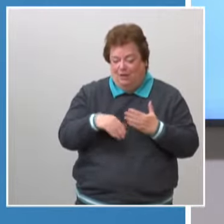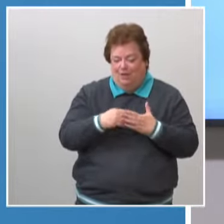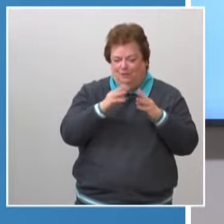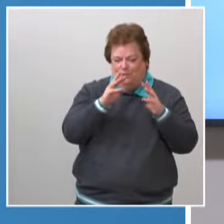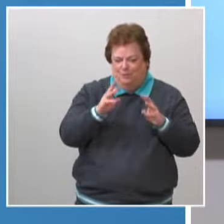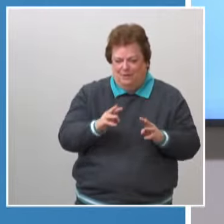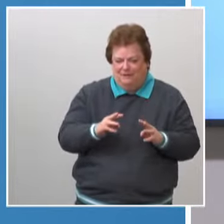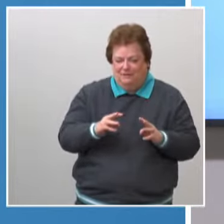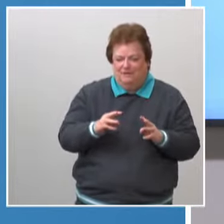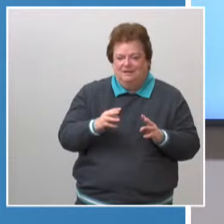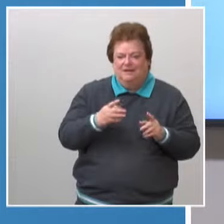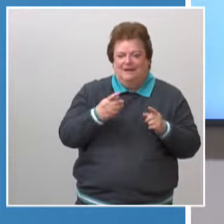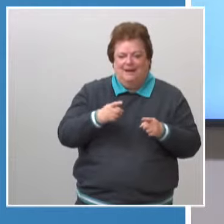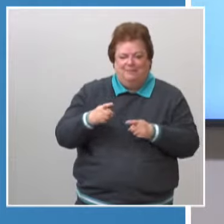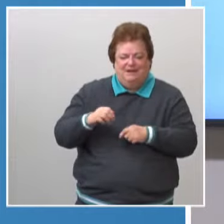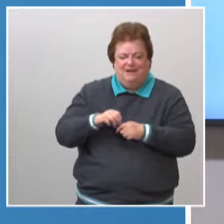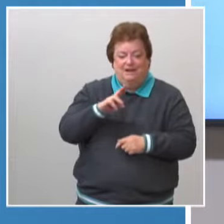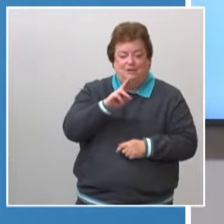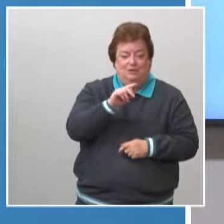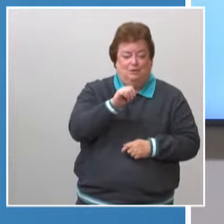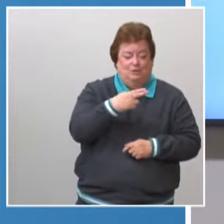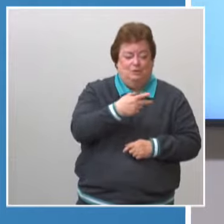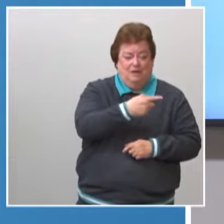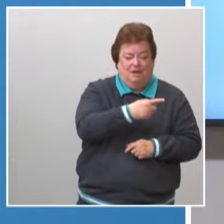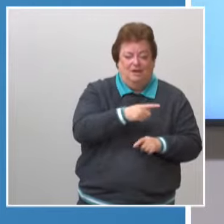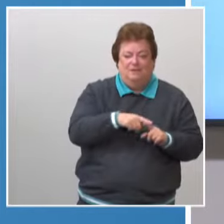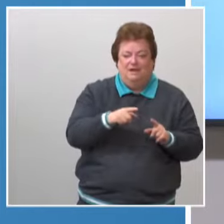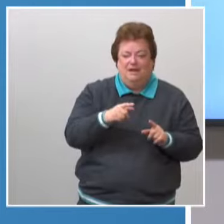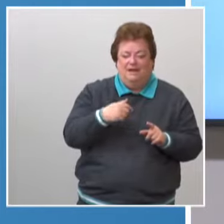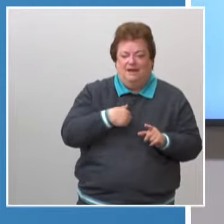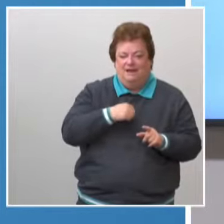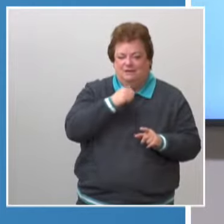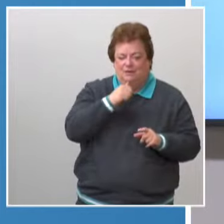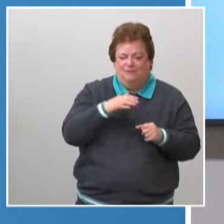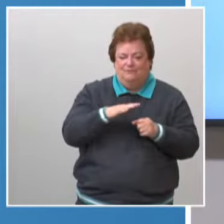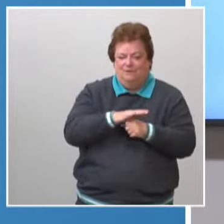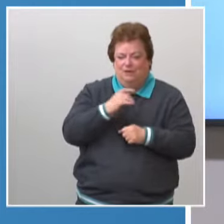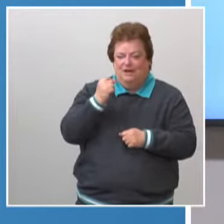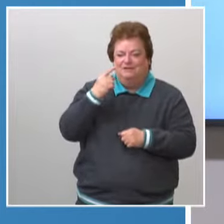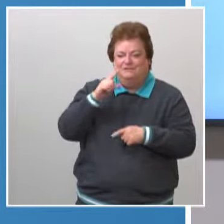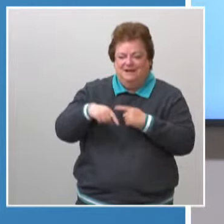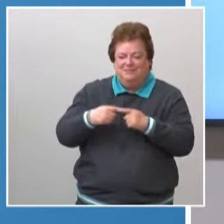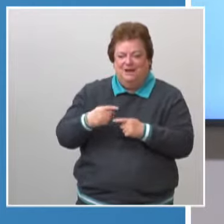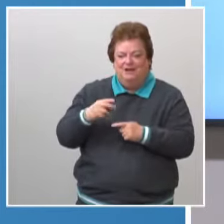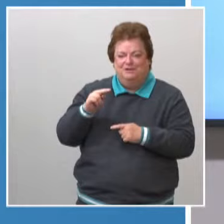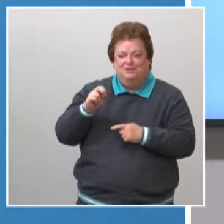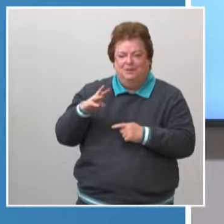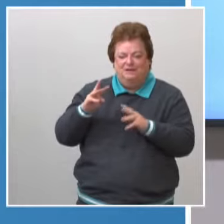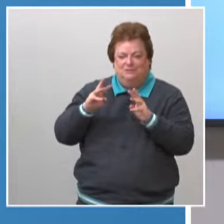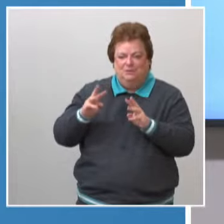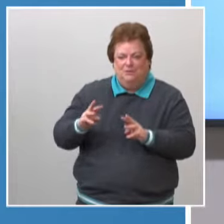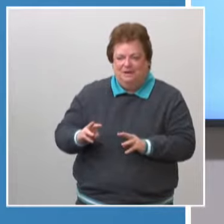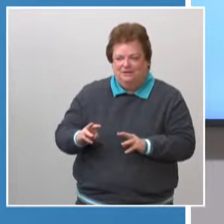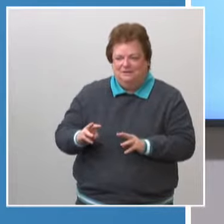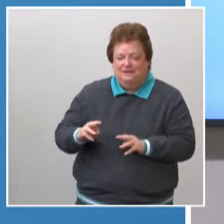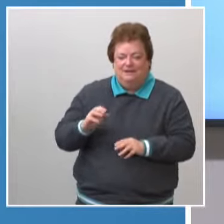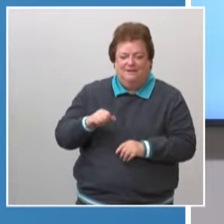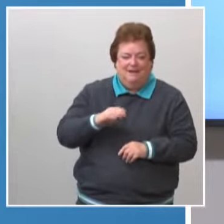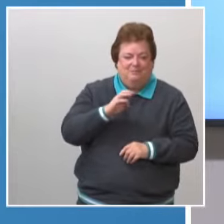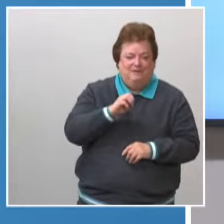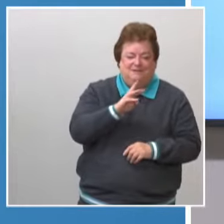situation in Utah, but apparently not understanding what Nebraska winters are like when we can be 62 one